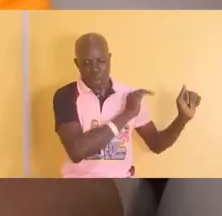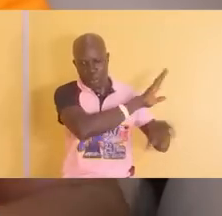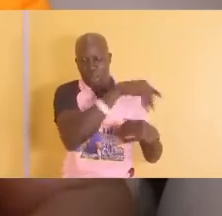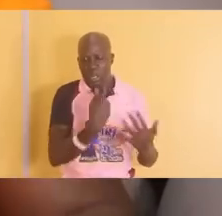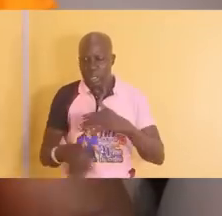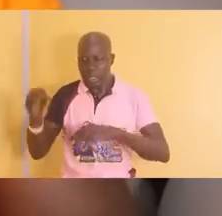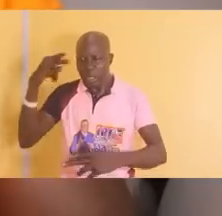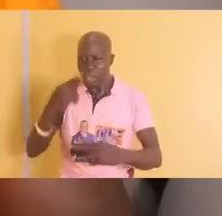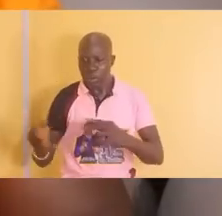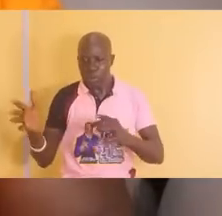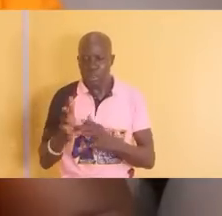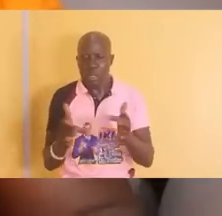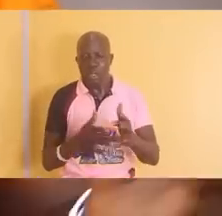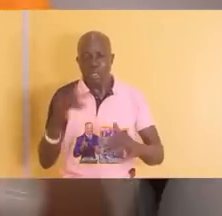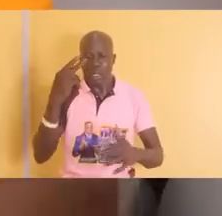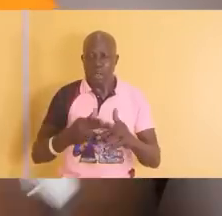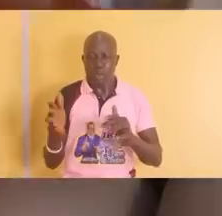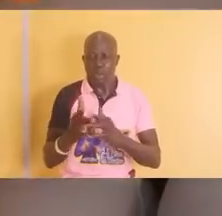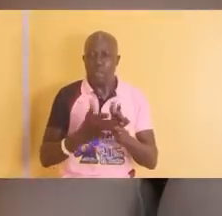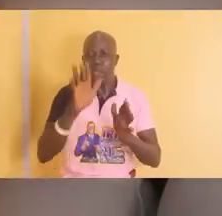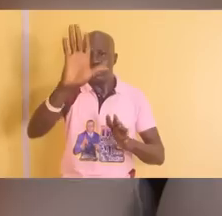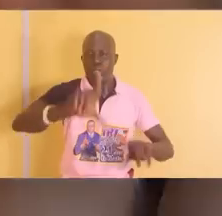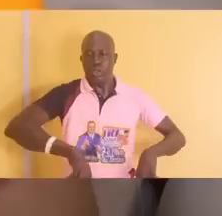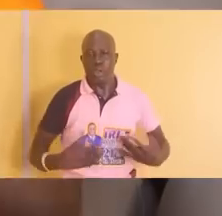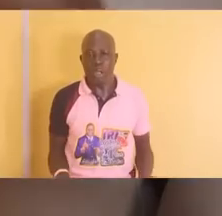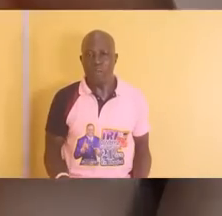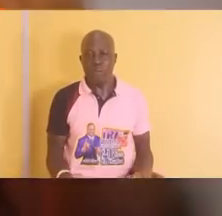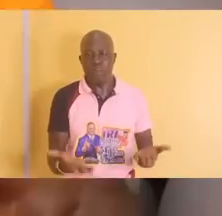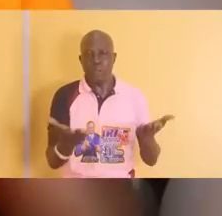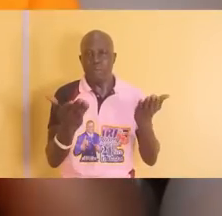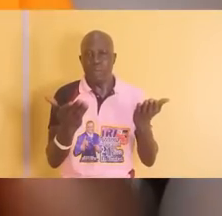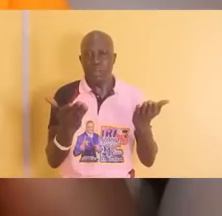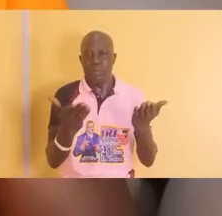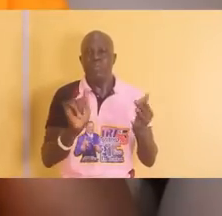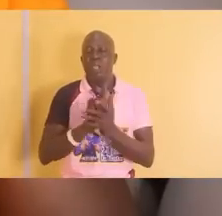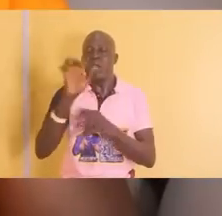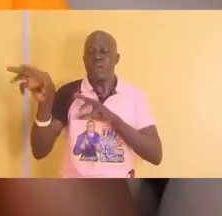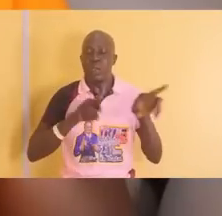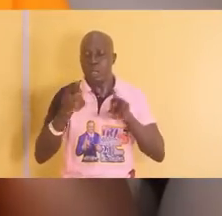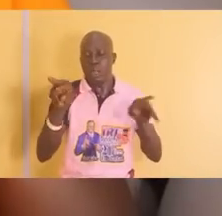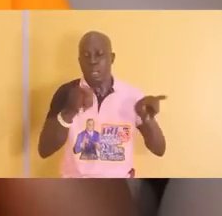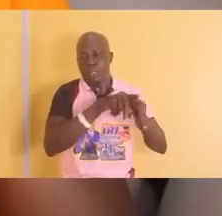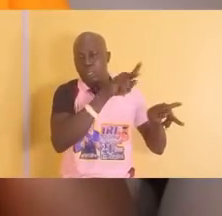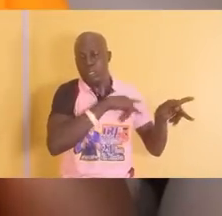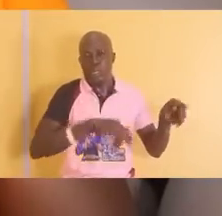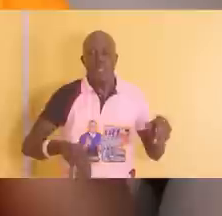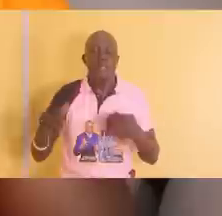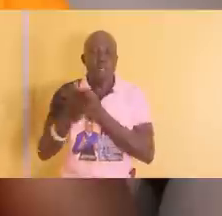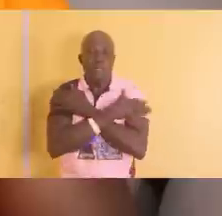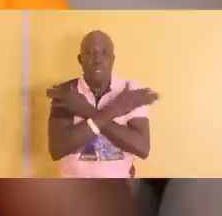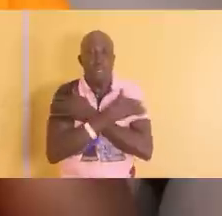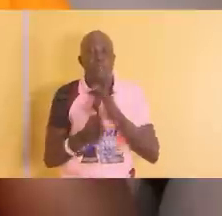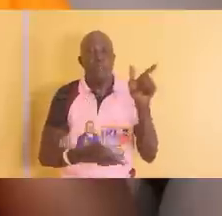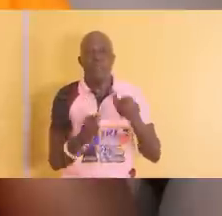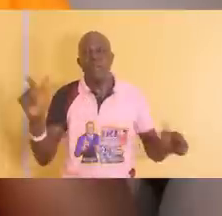Lord. In the name of Jesus. Lord for Jesus. In the name of Jesus. Aye e ma dide. Amen. Wa de se bi oba. Amen. Sunday yan ma ni